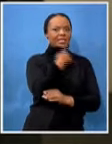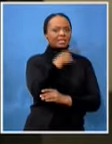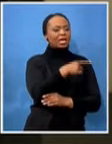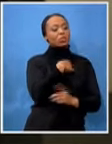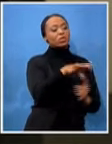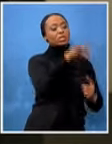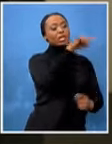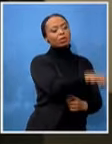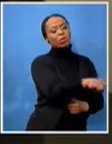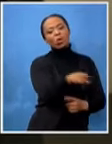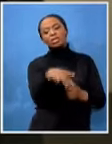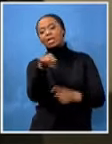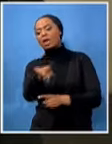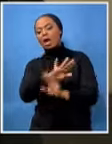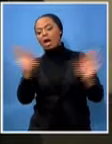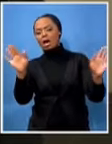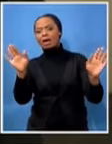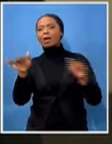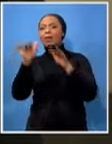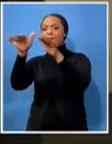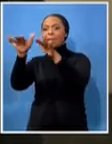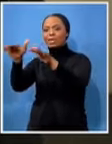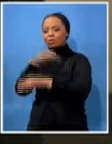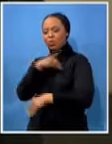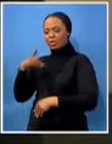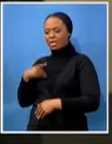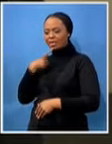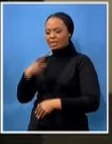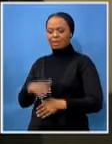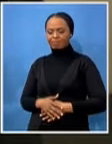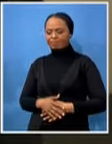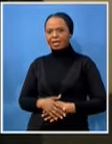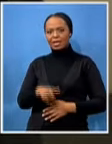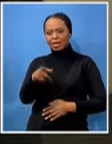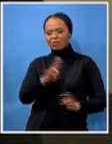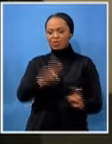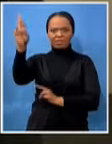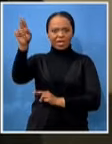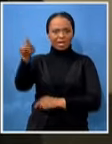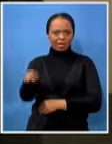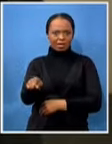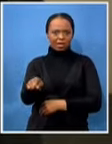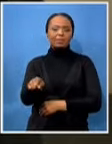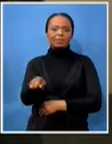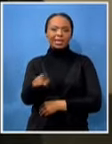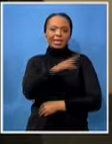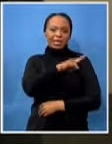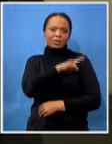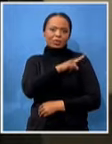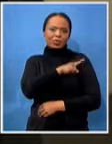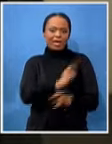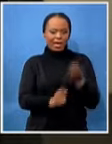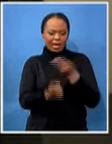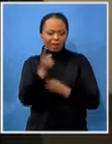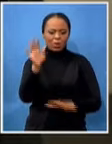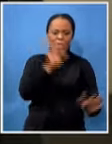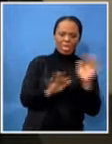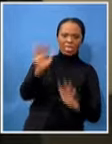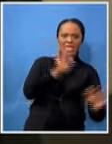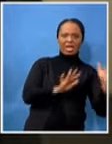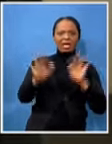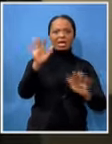doctors who will refer. That is when we're running out of capacity. So there's still room